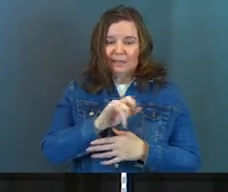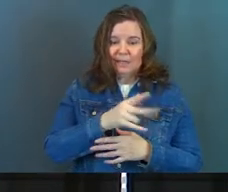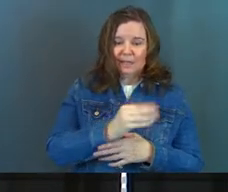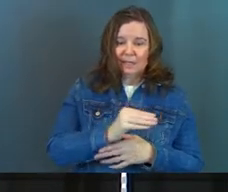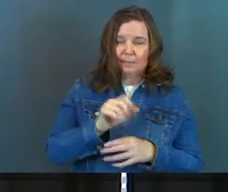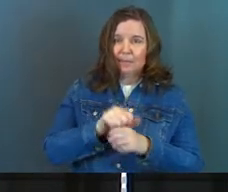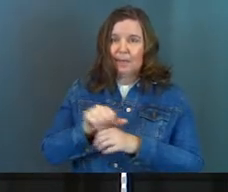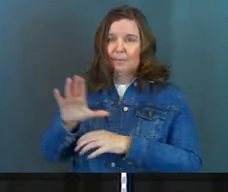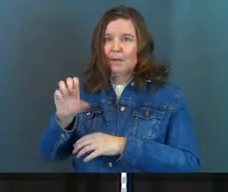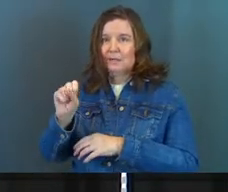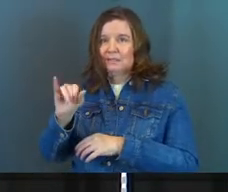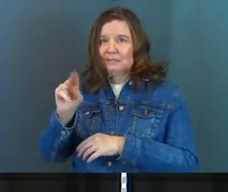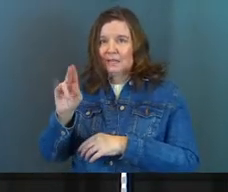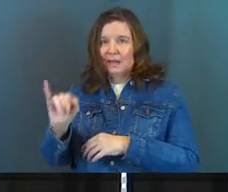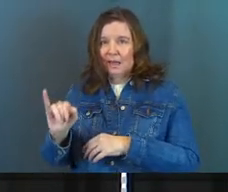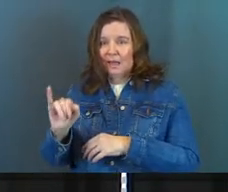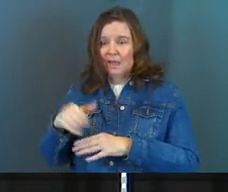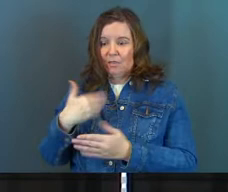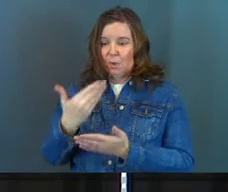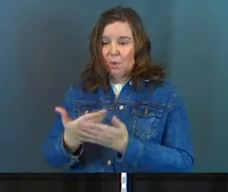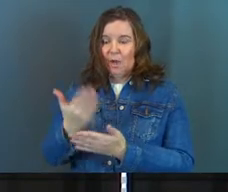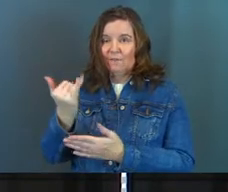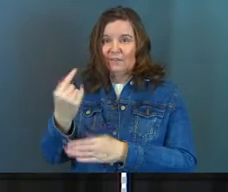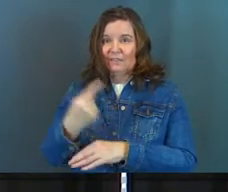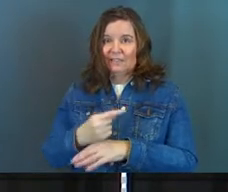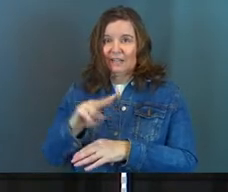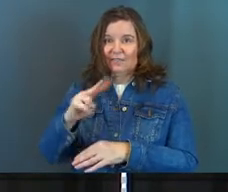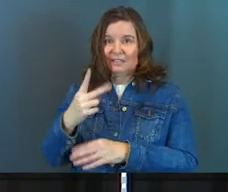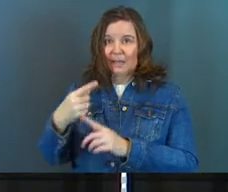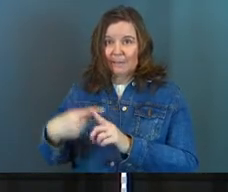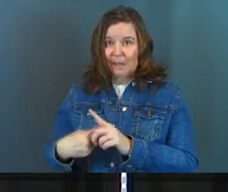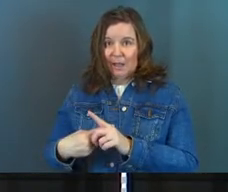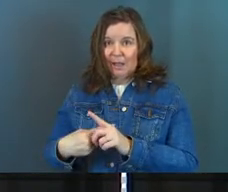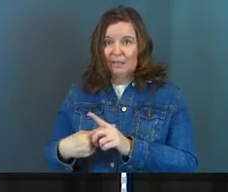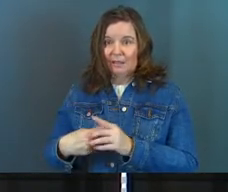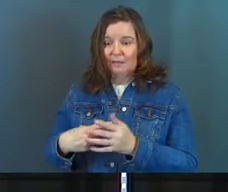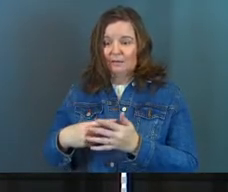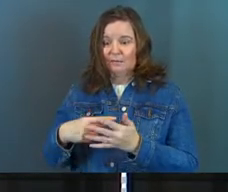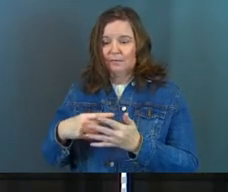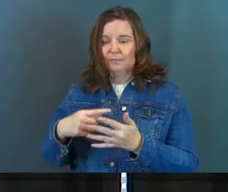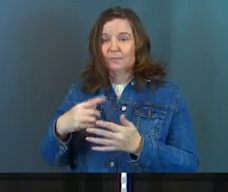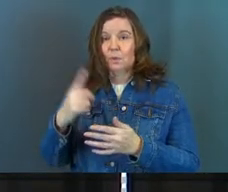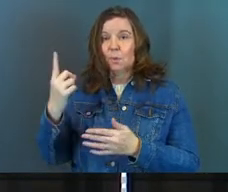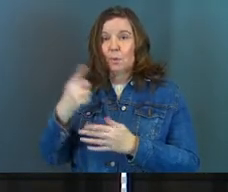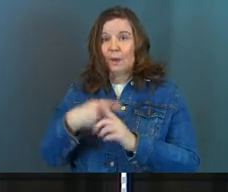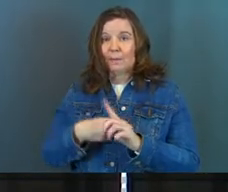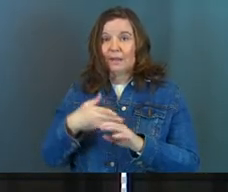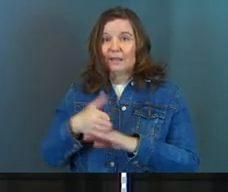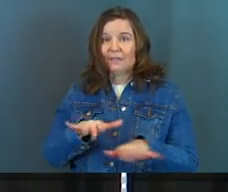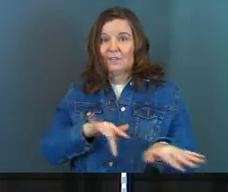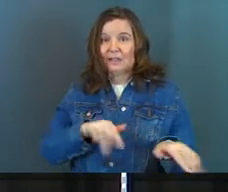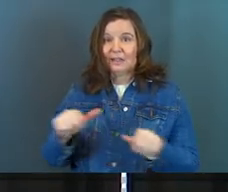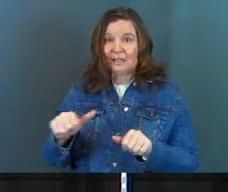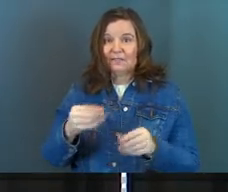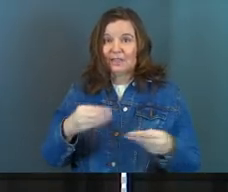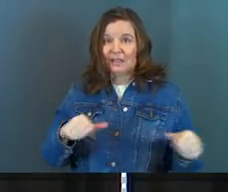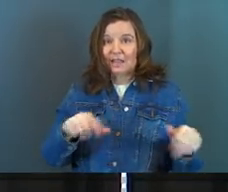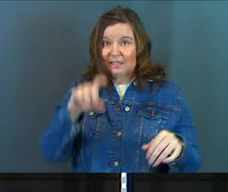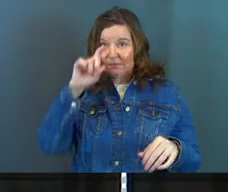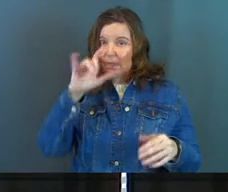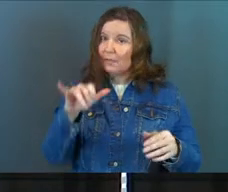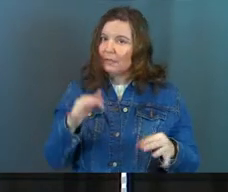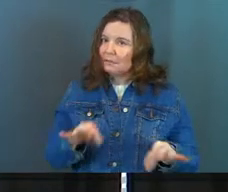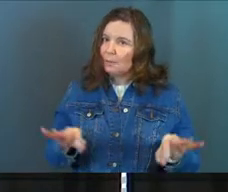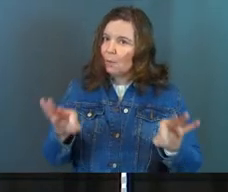Mount Sinai. And they arrived there on the 15th day of the second month, 1 month after leaving the land of Egypt. Now